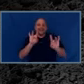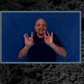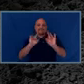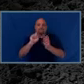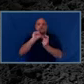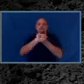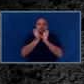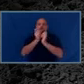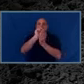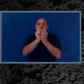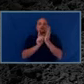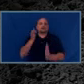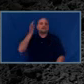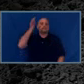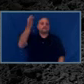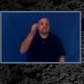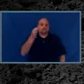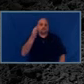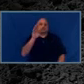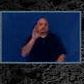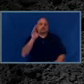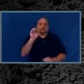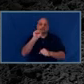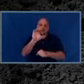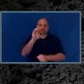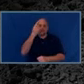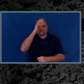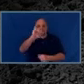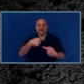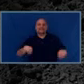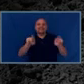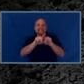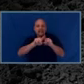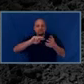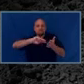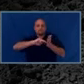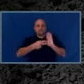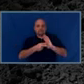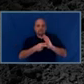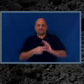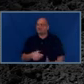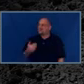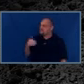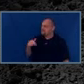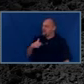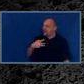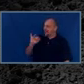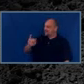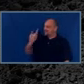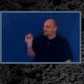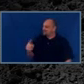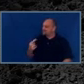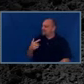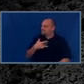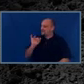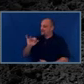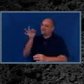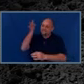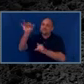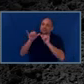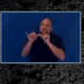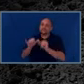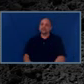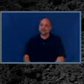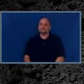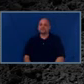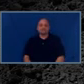future bots made for the same purpose? That is an engineer in the making. Does anyone have a good answer for that?